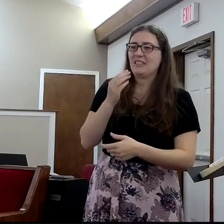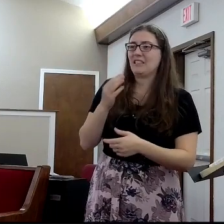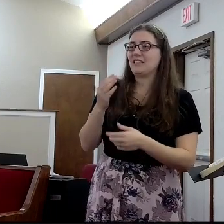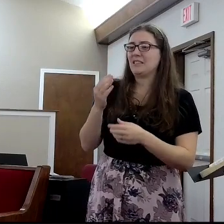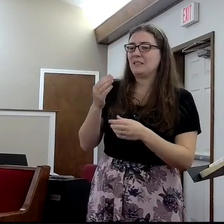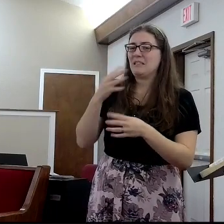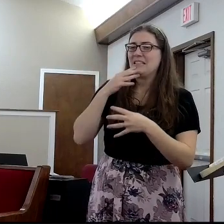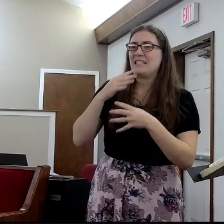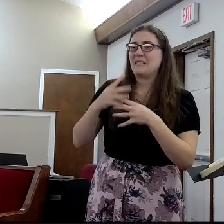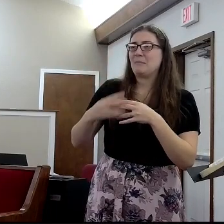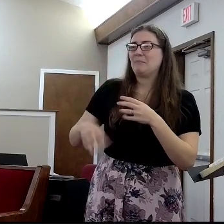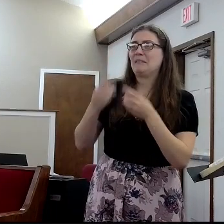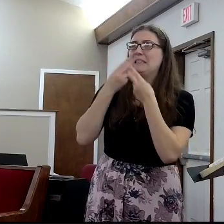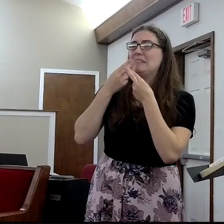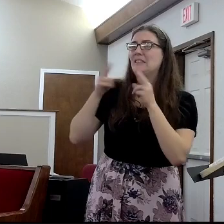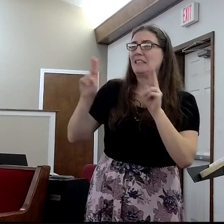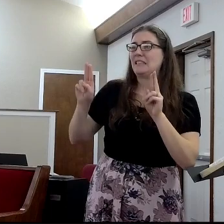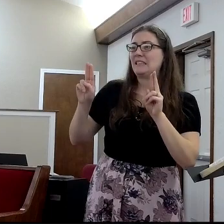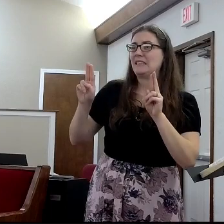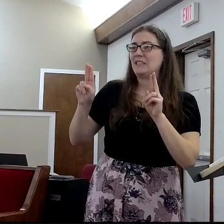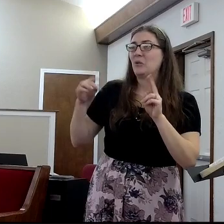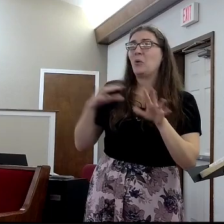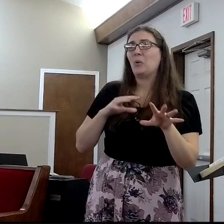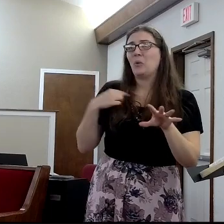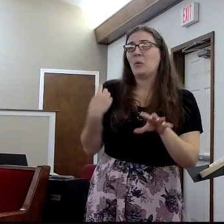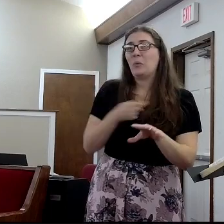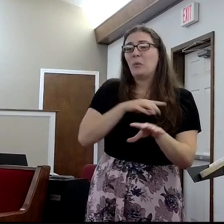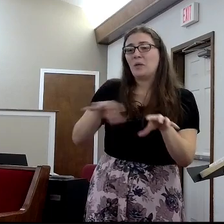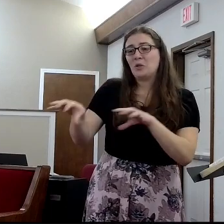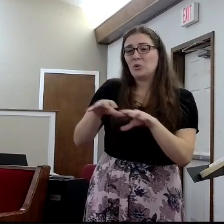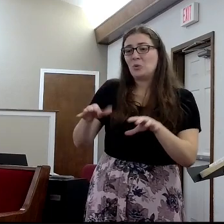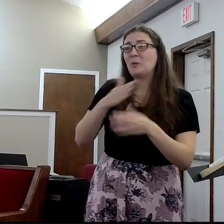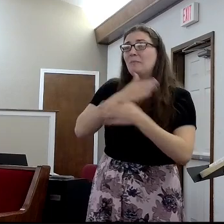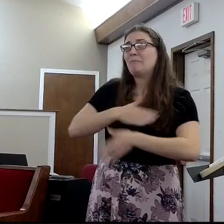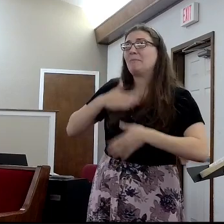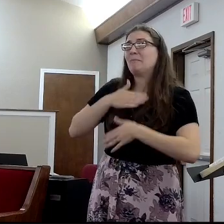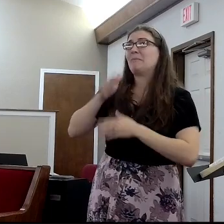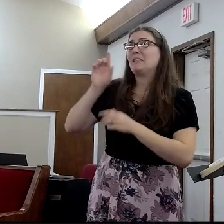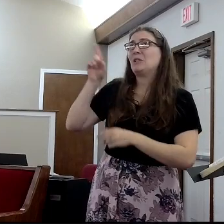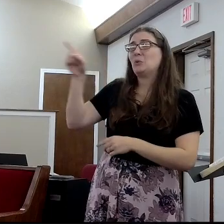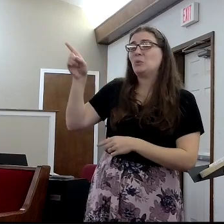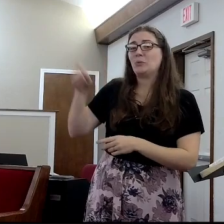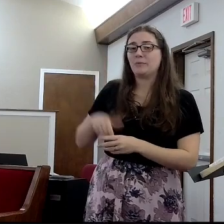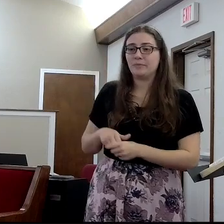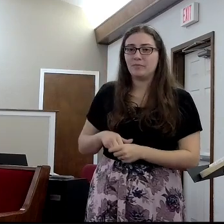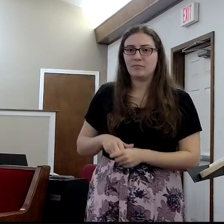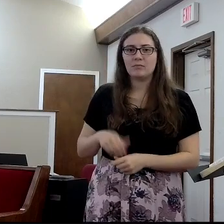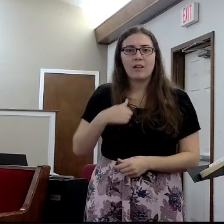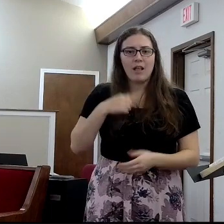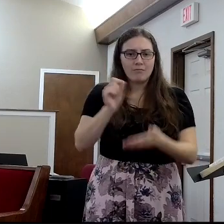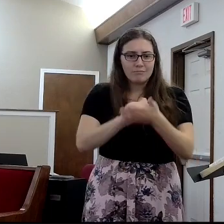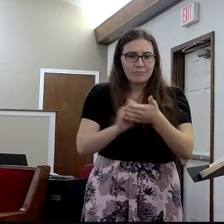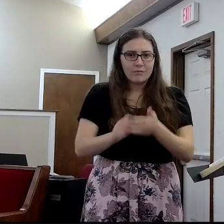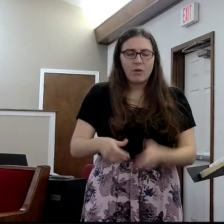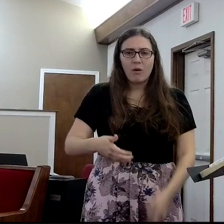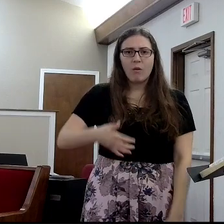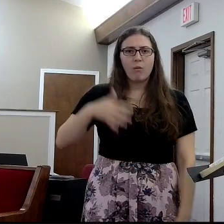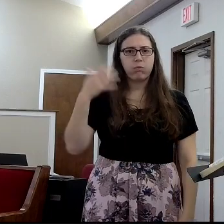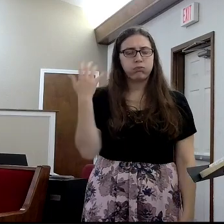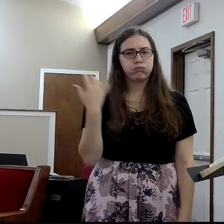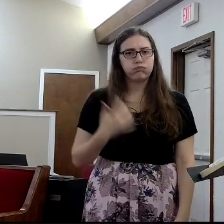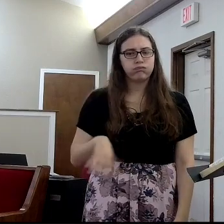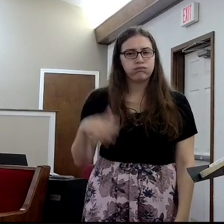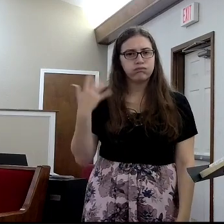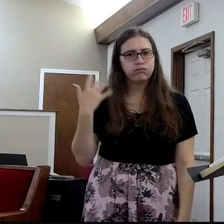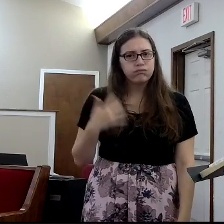blood, for thou, O Lord, hast done as it pleased thee." So this, I wrote in my notes, I